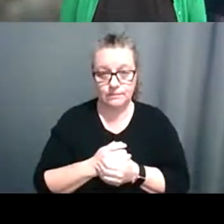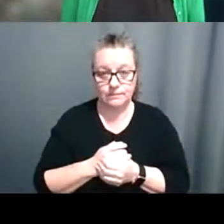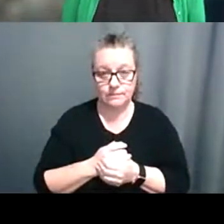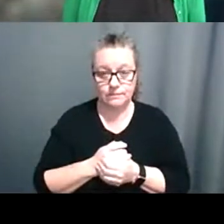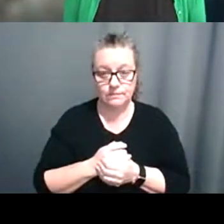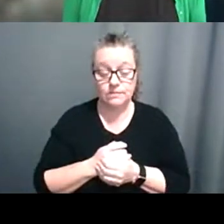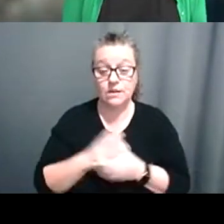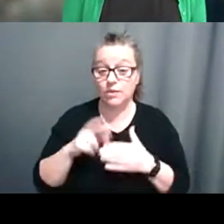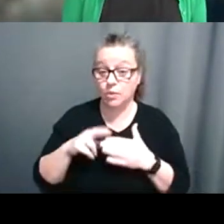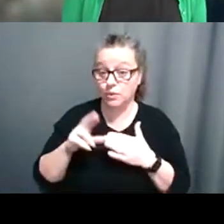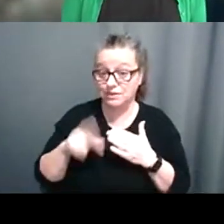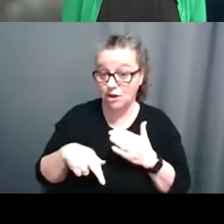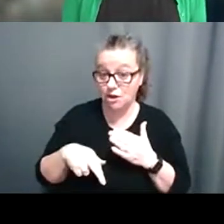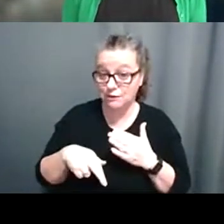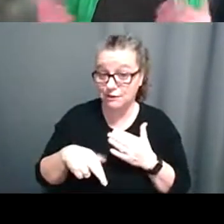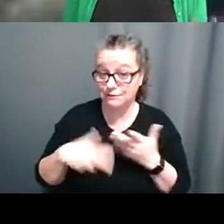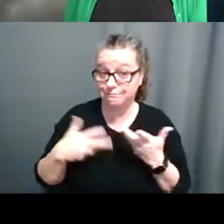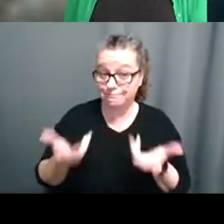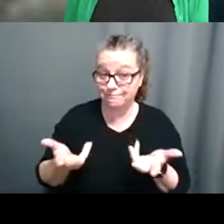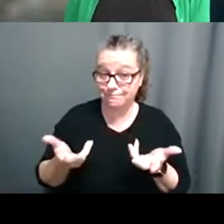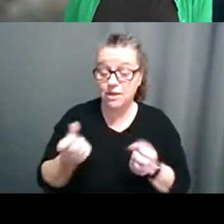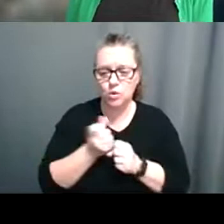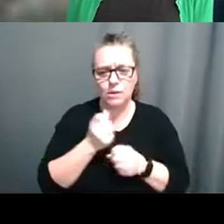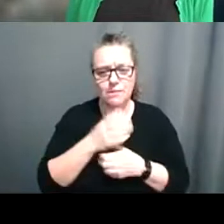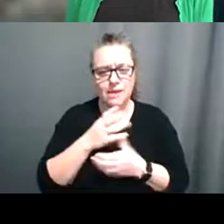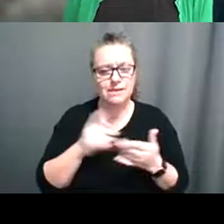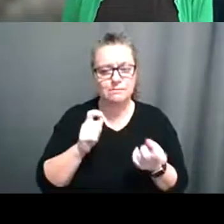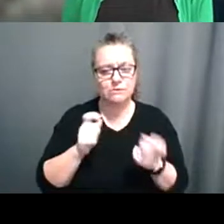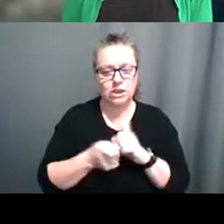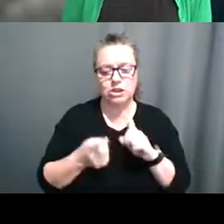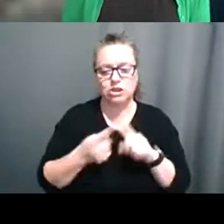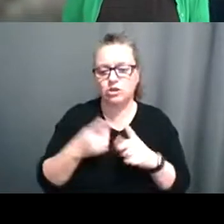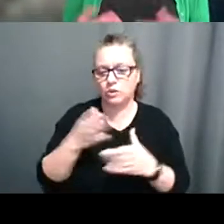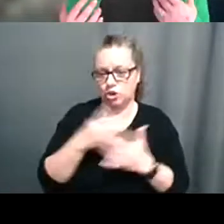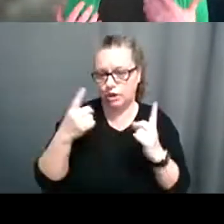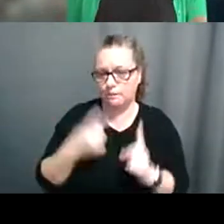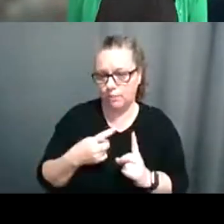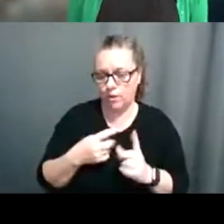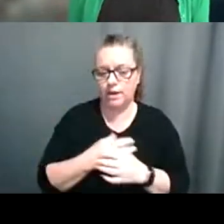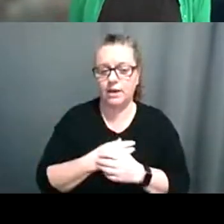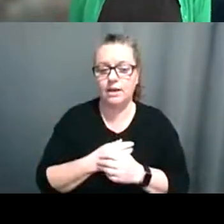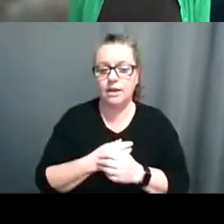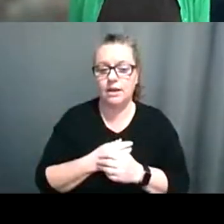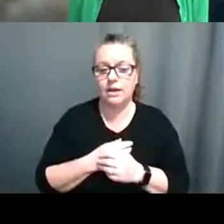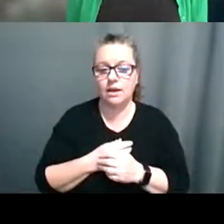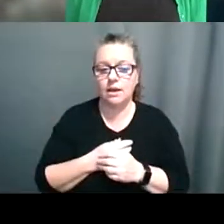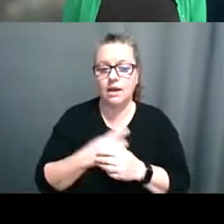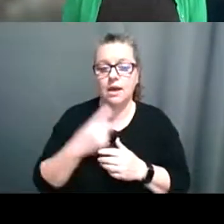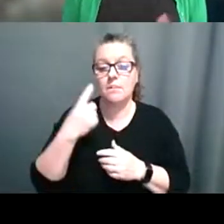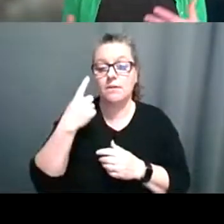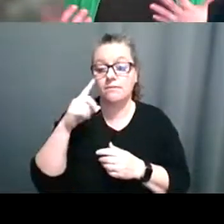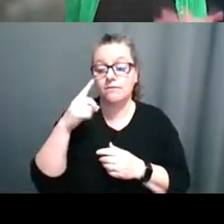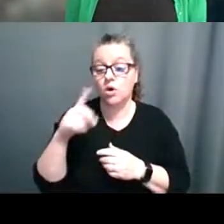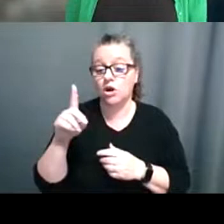The results? Well, we made some changes to our SharePoint site. For the sake of data integrity,